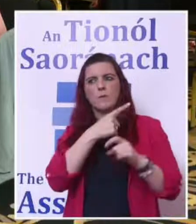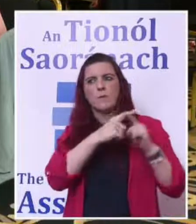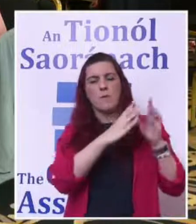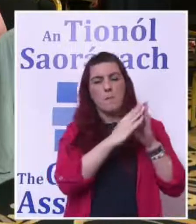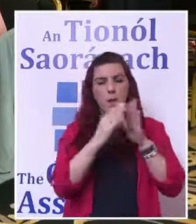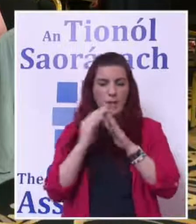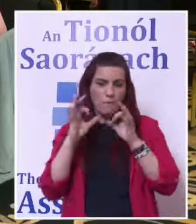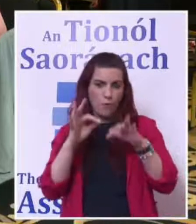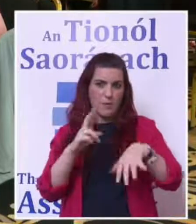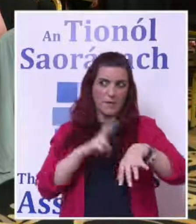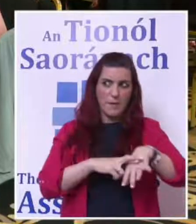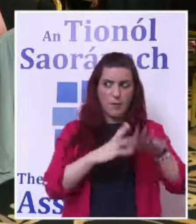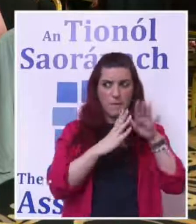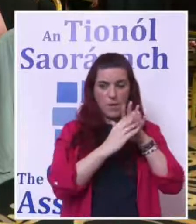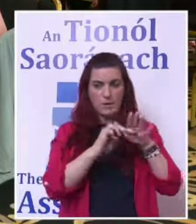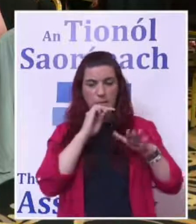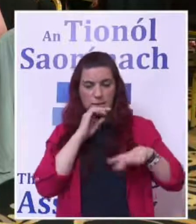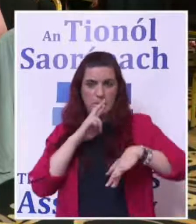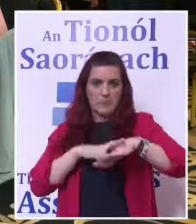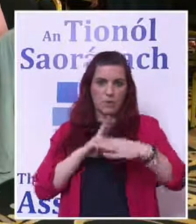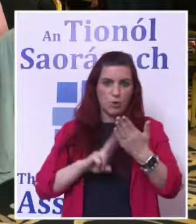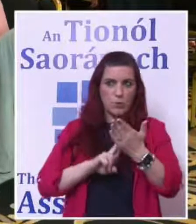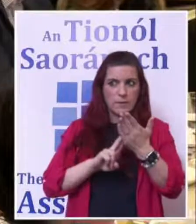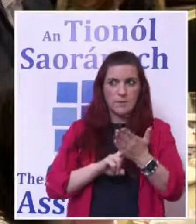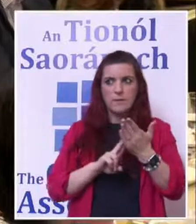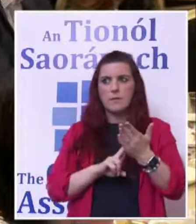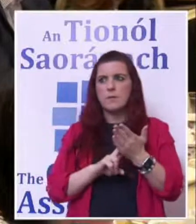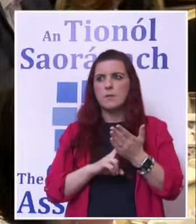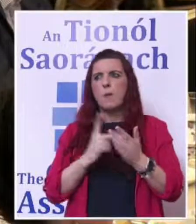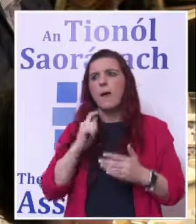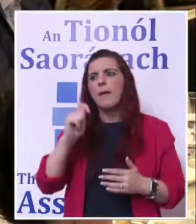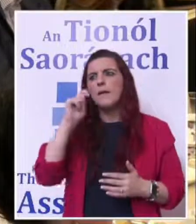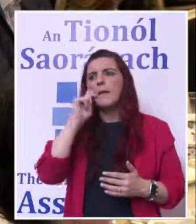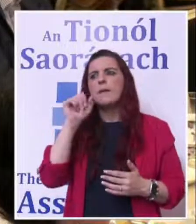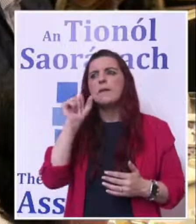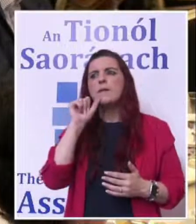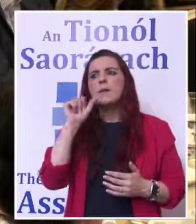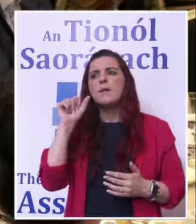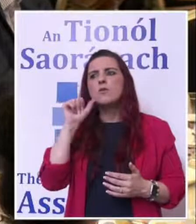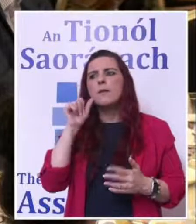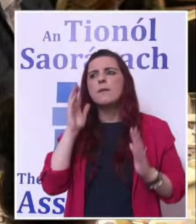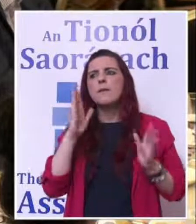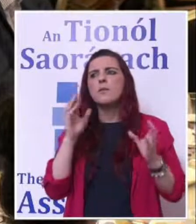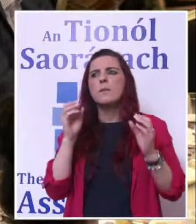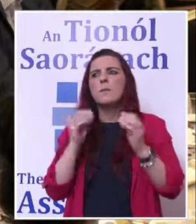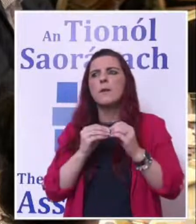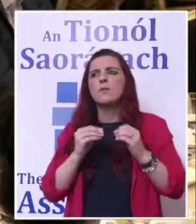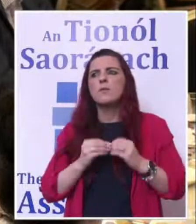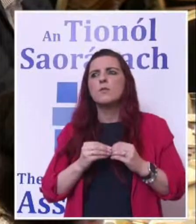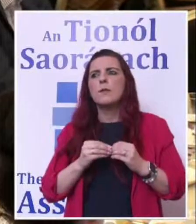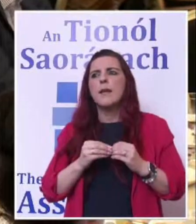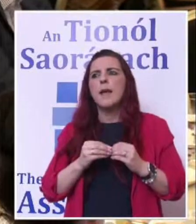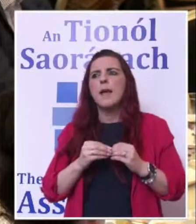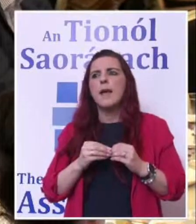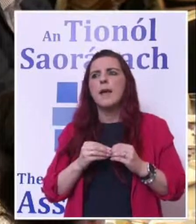better that will be. I think Andy Burnham said yesterday about I think he was referencing the point